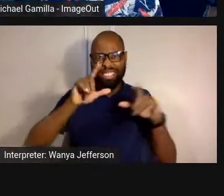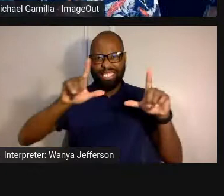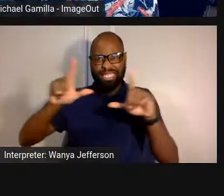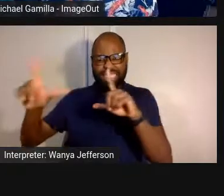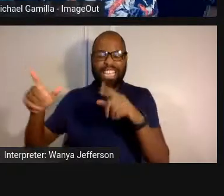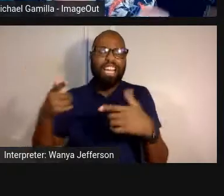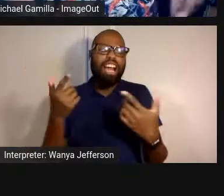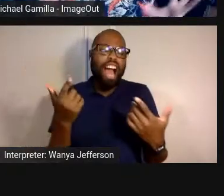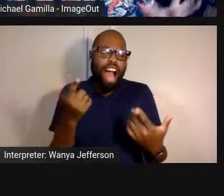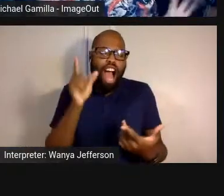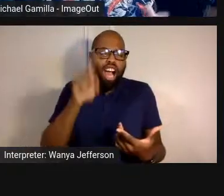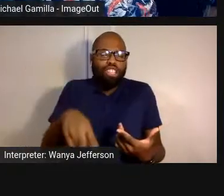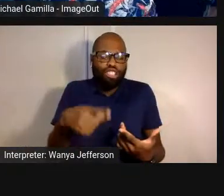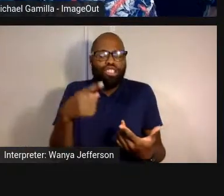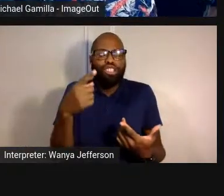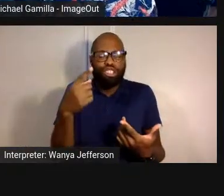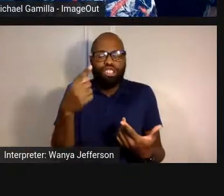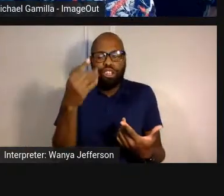have known that